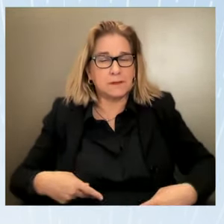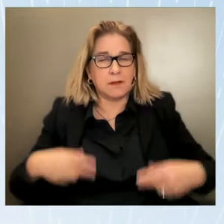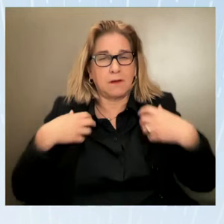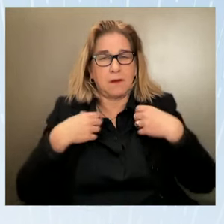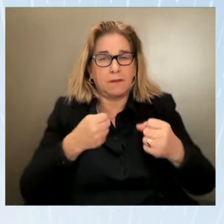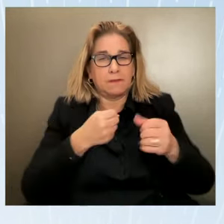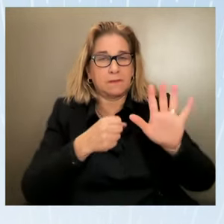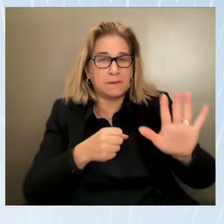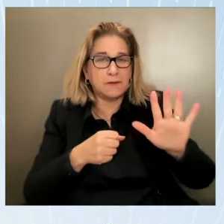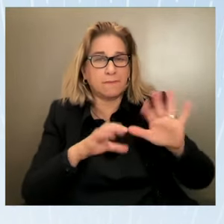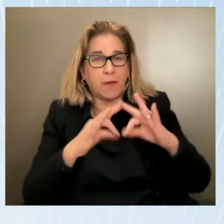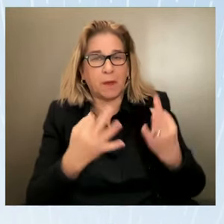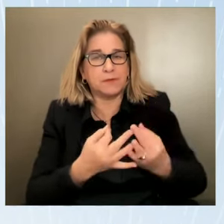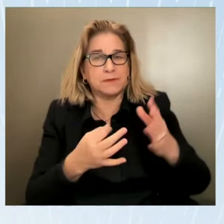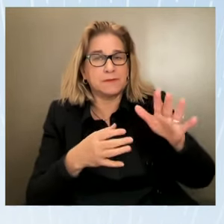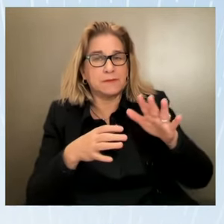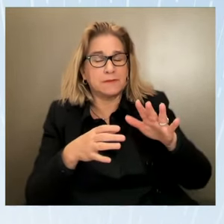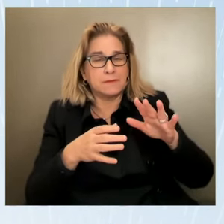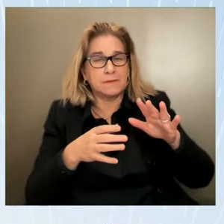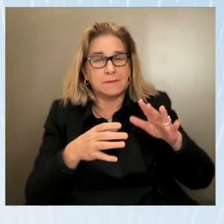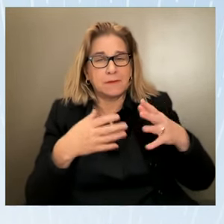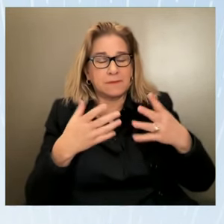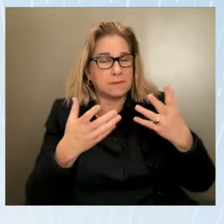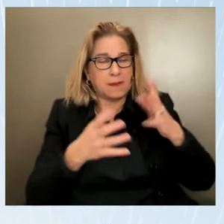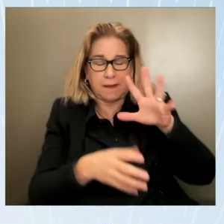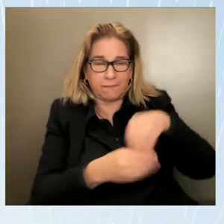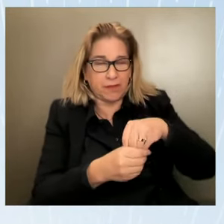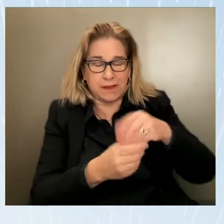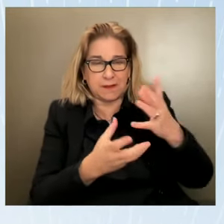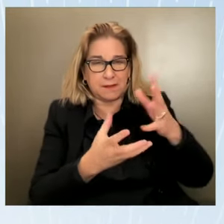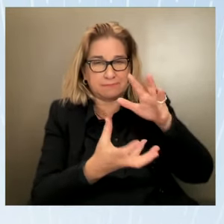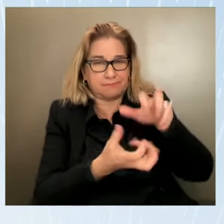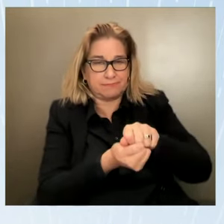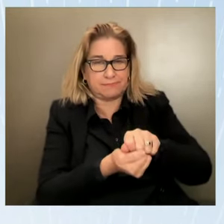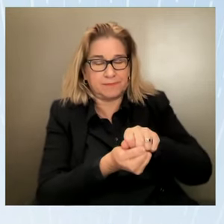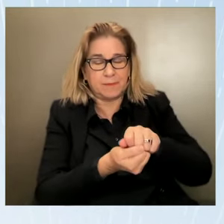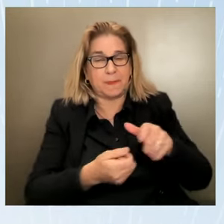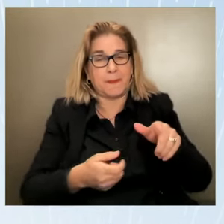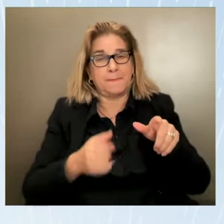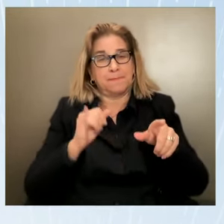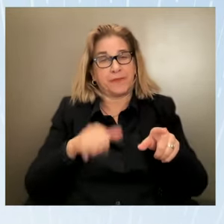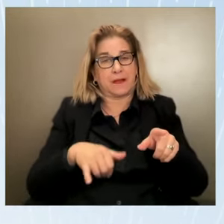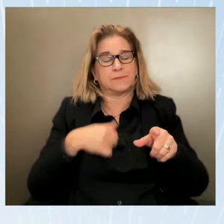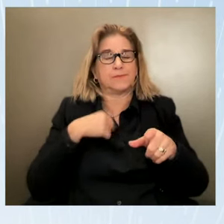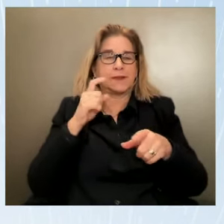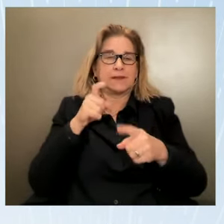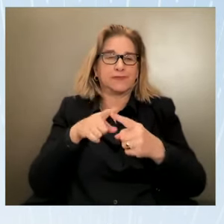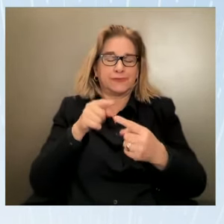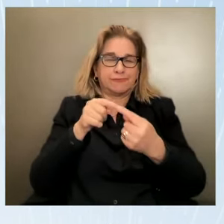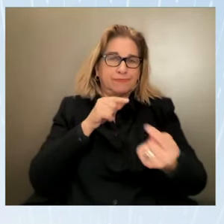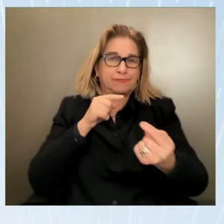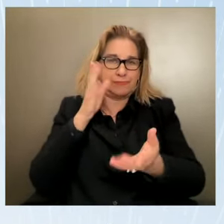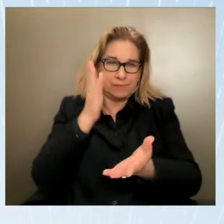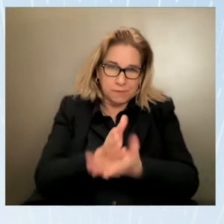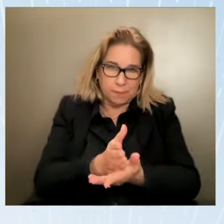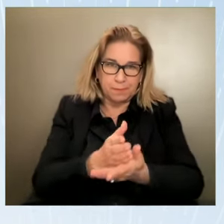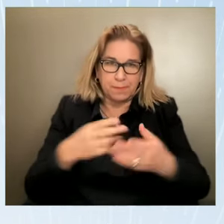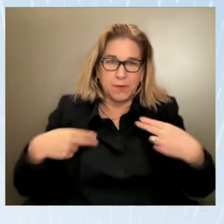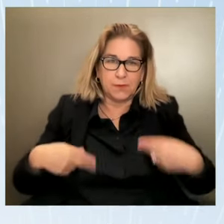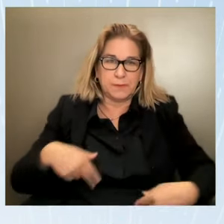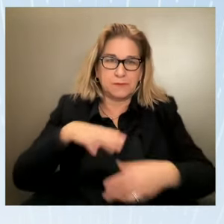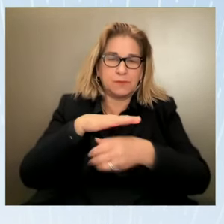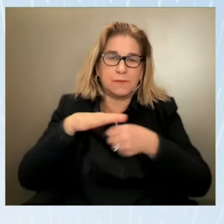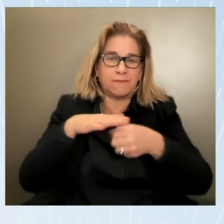enhance our efforts to counter human trafficking, is working closely with other government agencies to improve information sharing on trafficking in support of